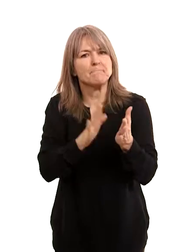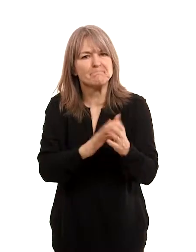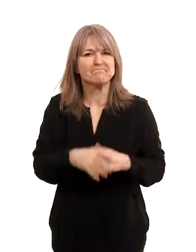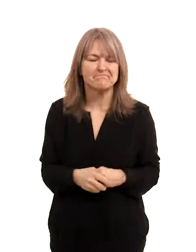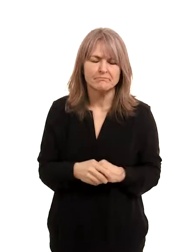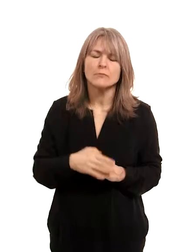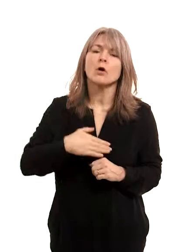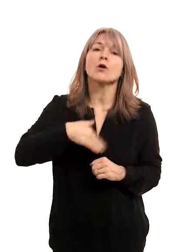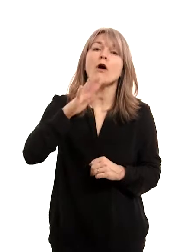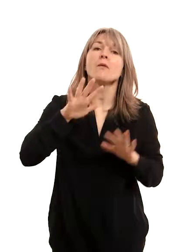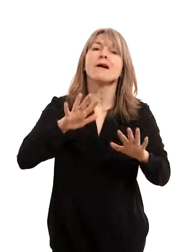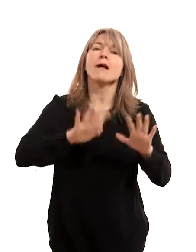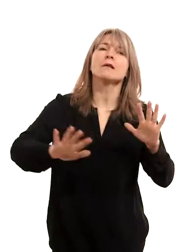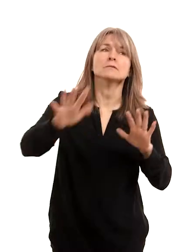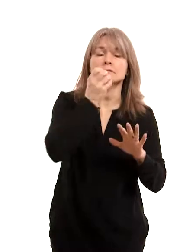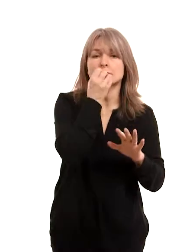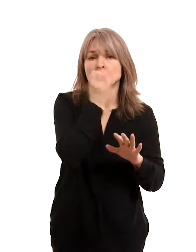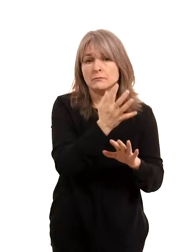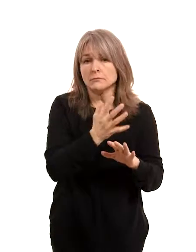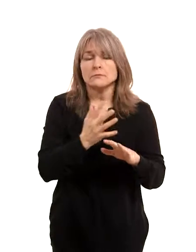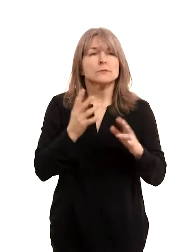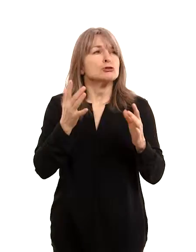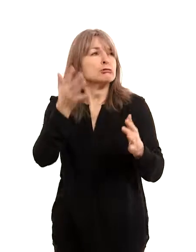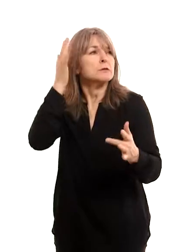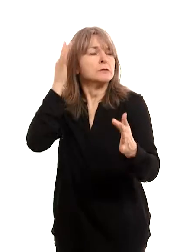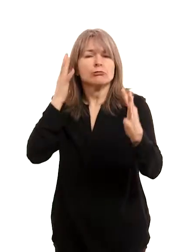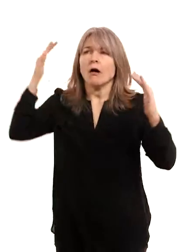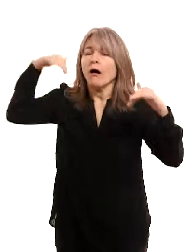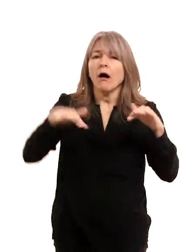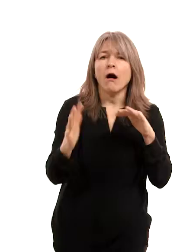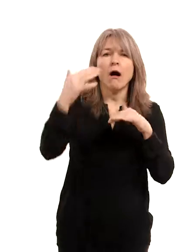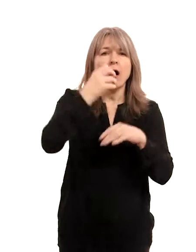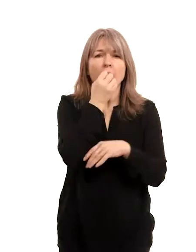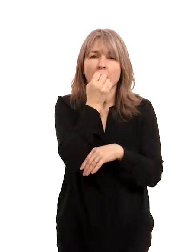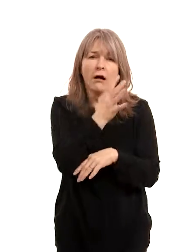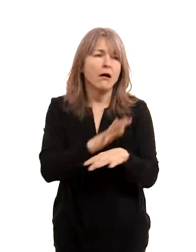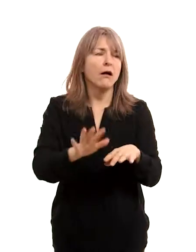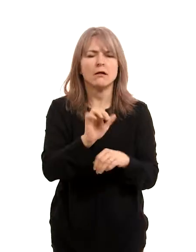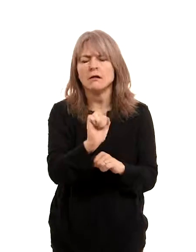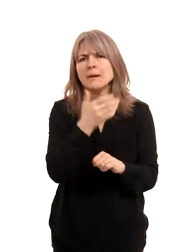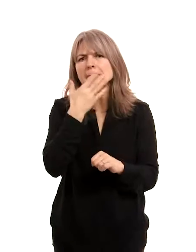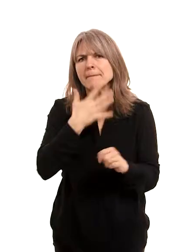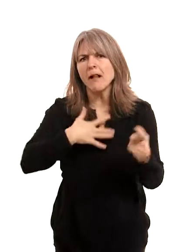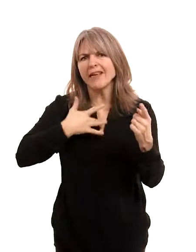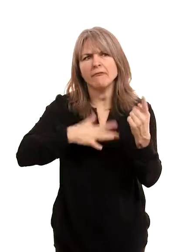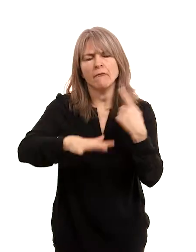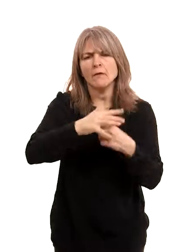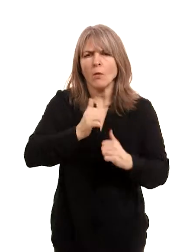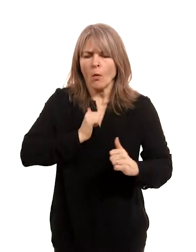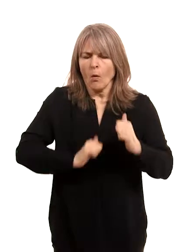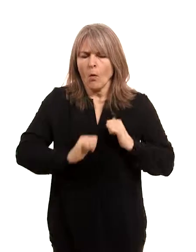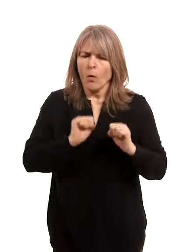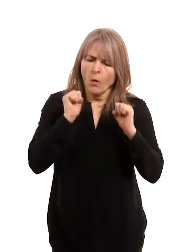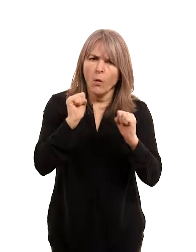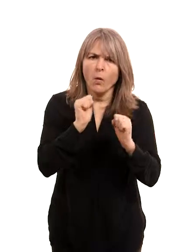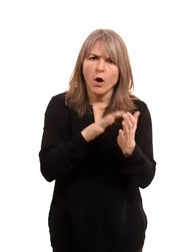have a pride about their culture, and the Welsh language is very important to them. For me, language is very important. I speak